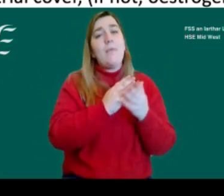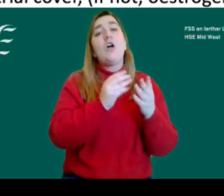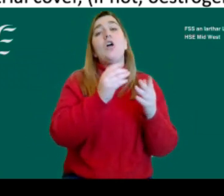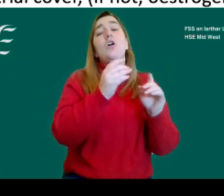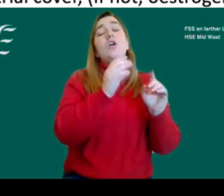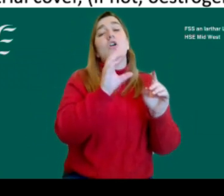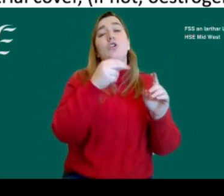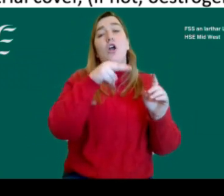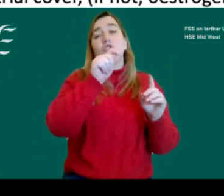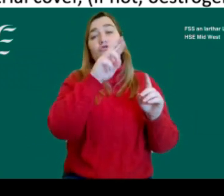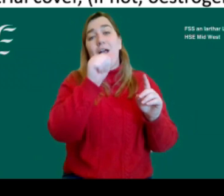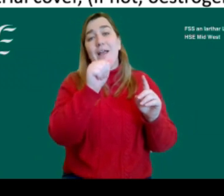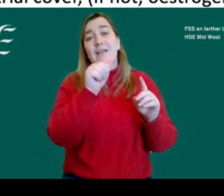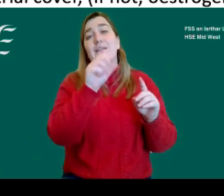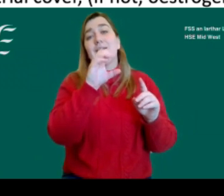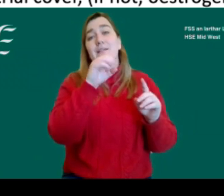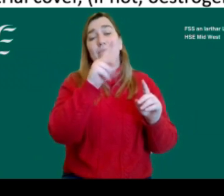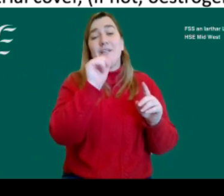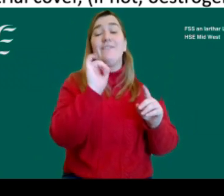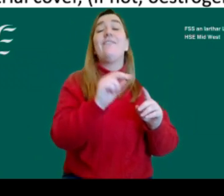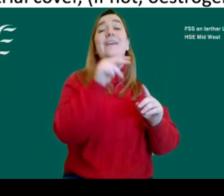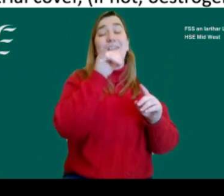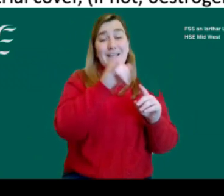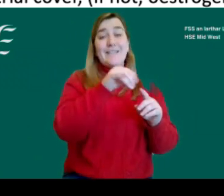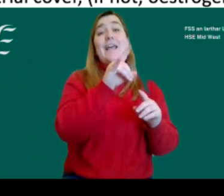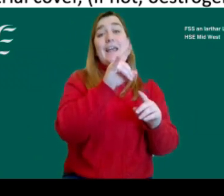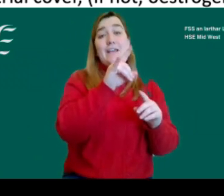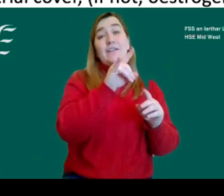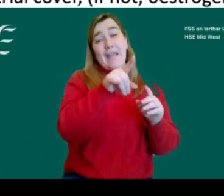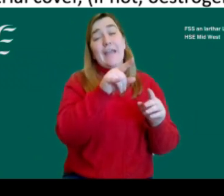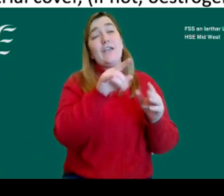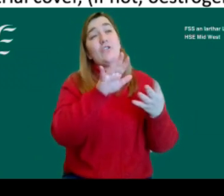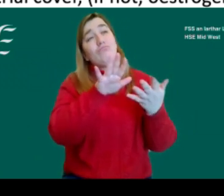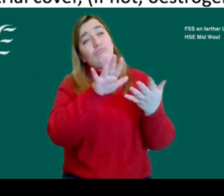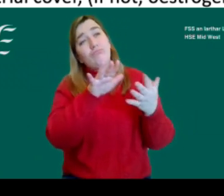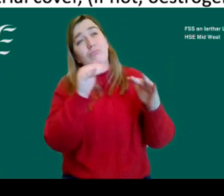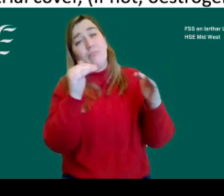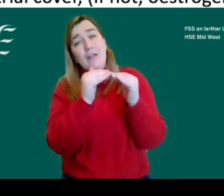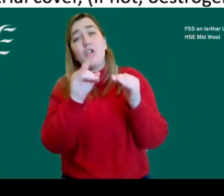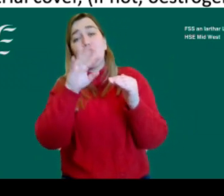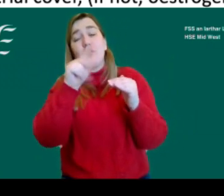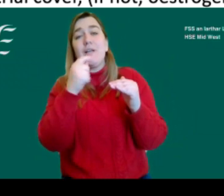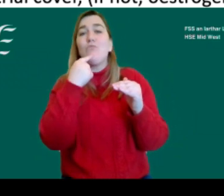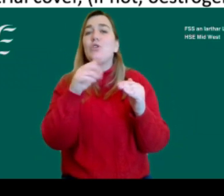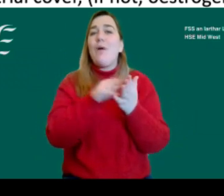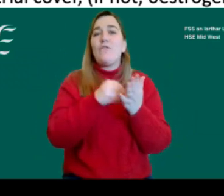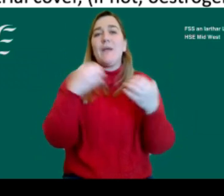pro fertility. So we have to be careful with that. And we don't stop all the contraceptives till we're 55.